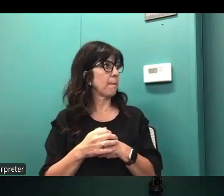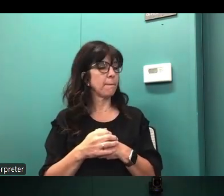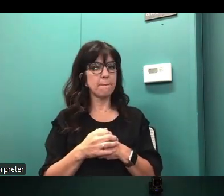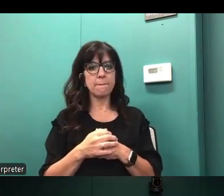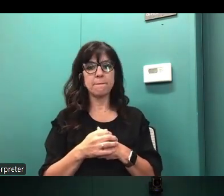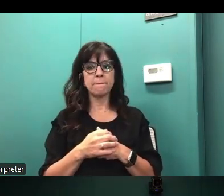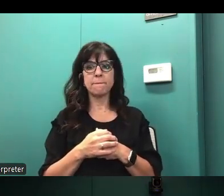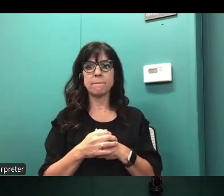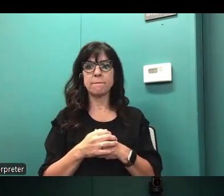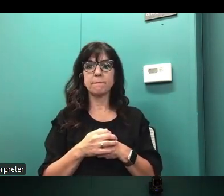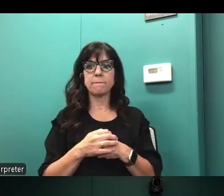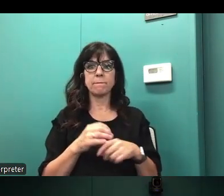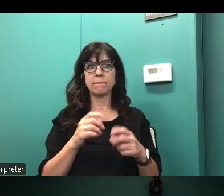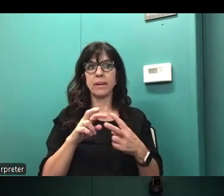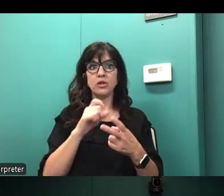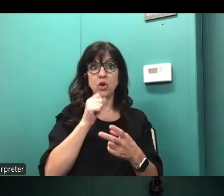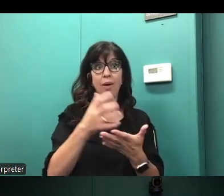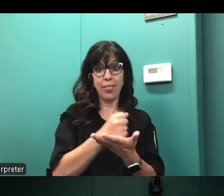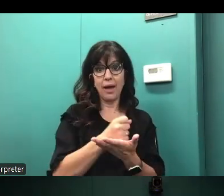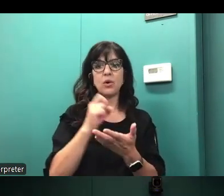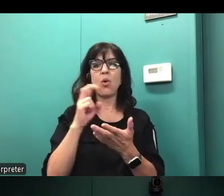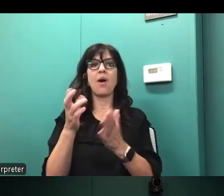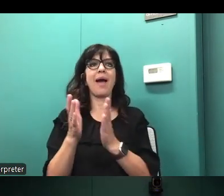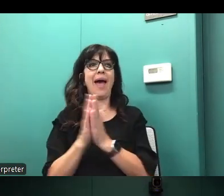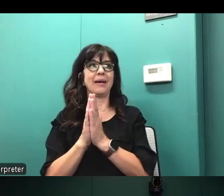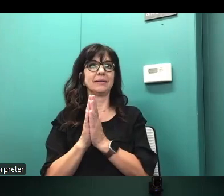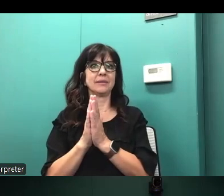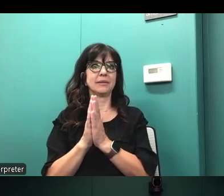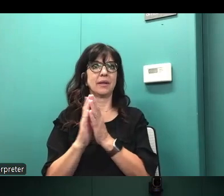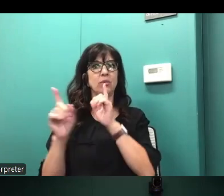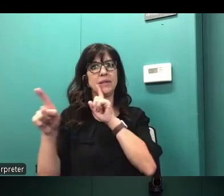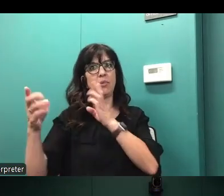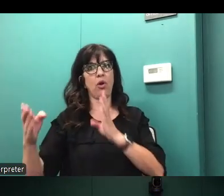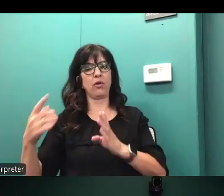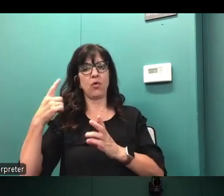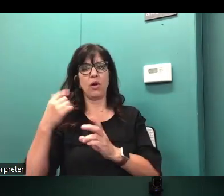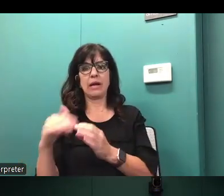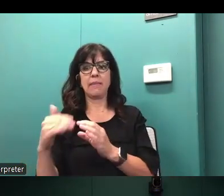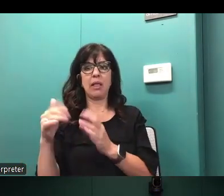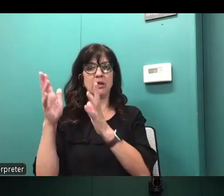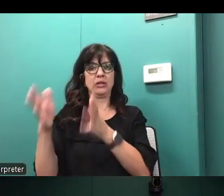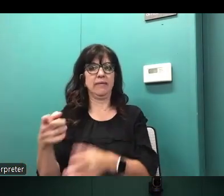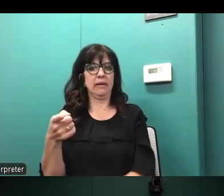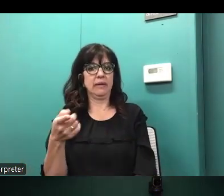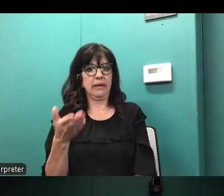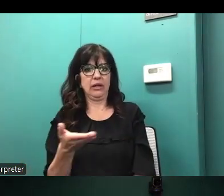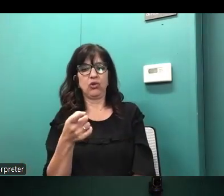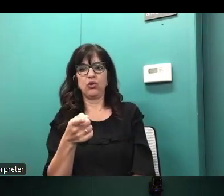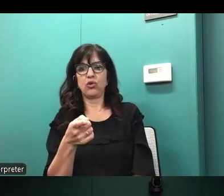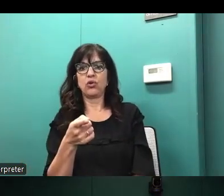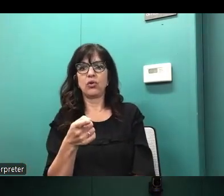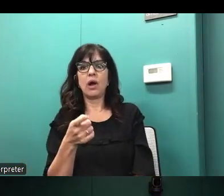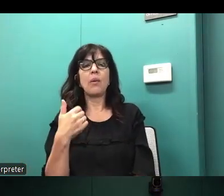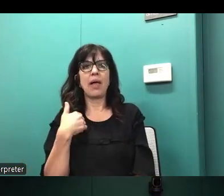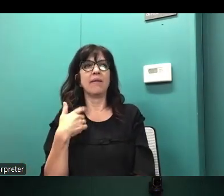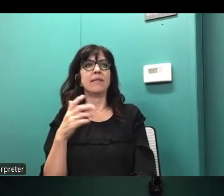So you don't collect, or you can just ask the responder for their email. I just like to leave it on this one. Because then at least I